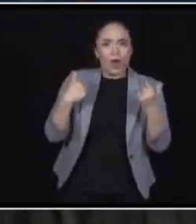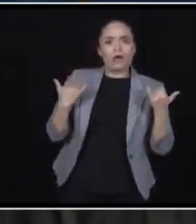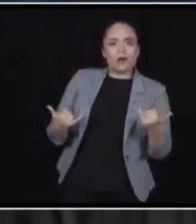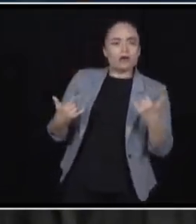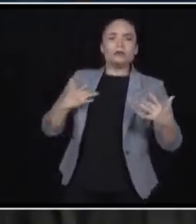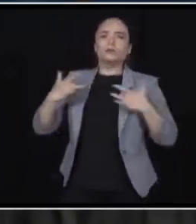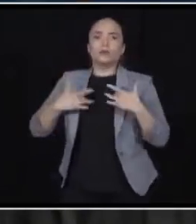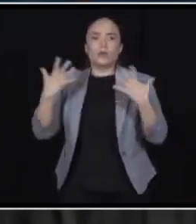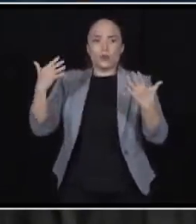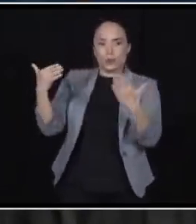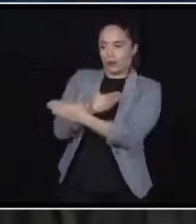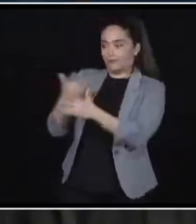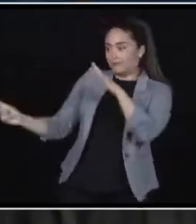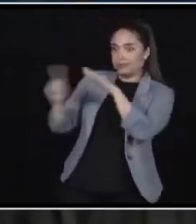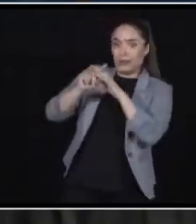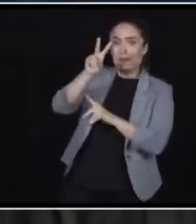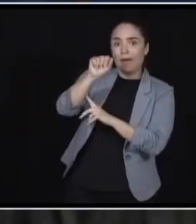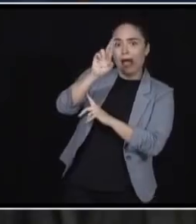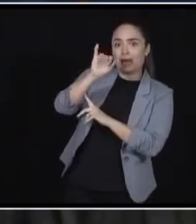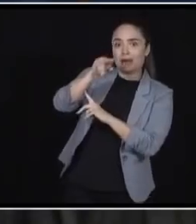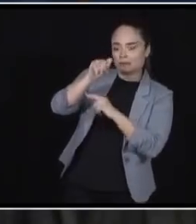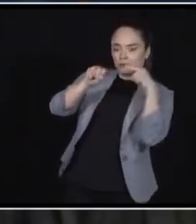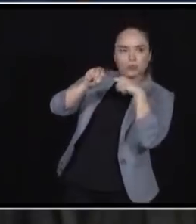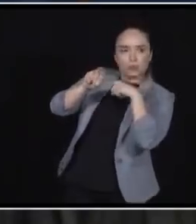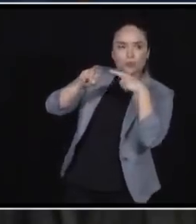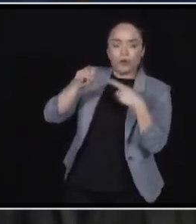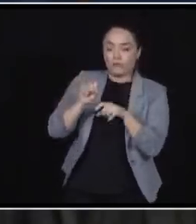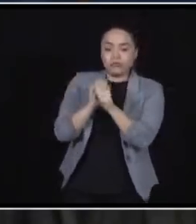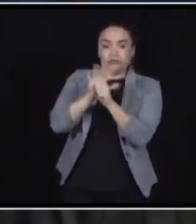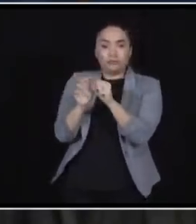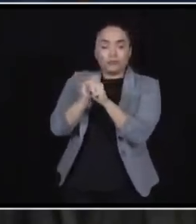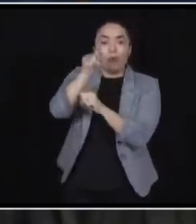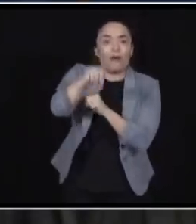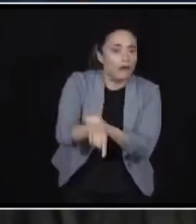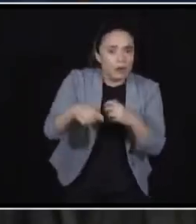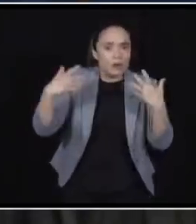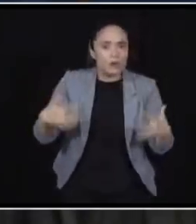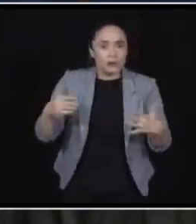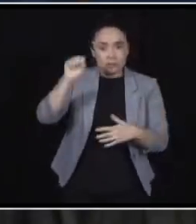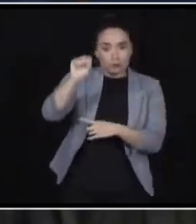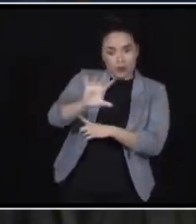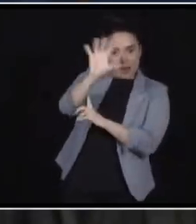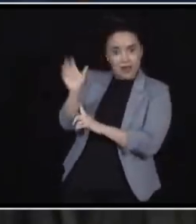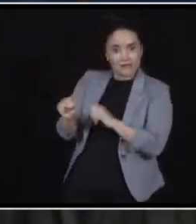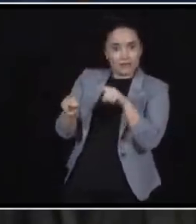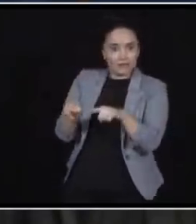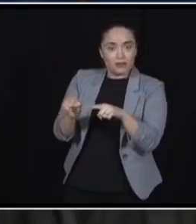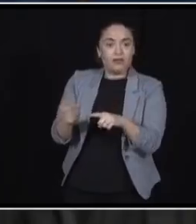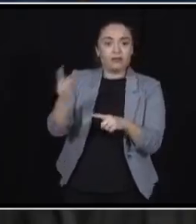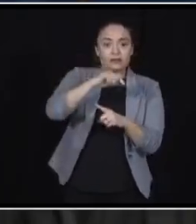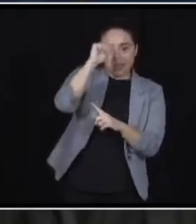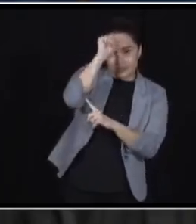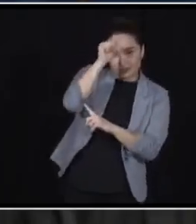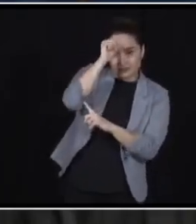variants, the South African variant, the UK variant spreading in India, and the Brazilian variant